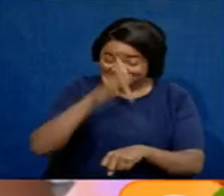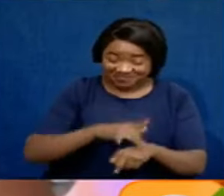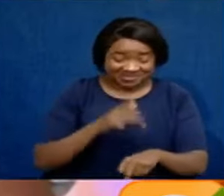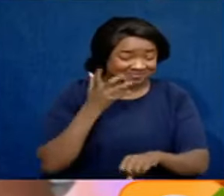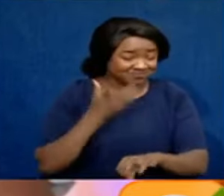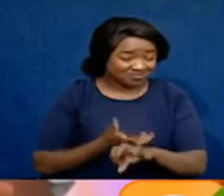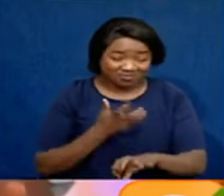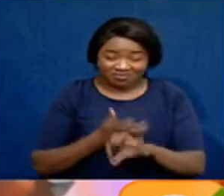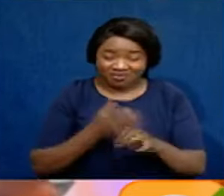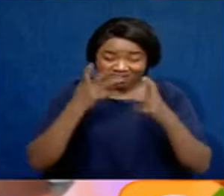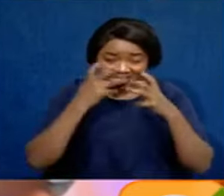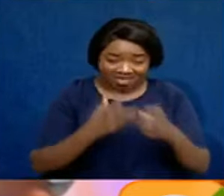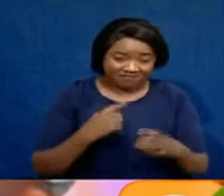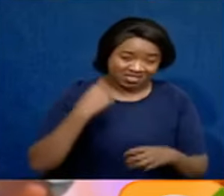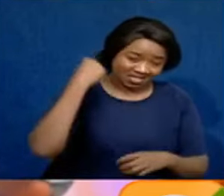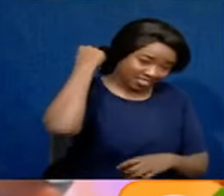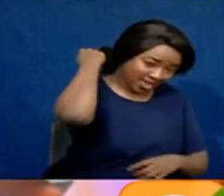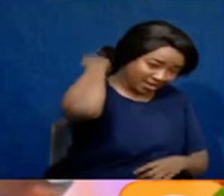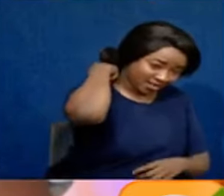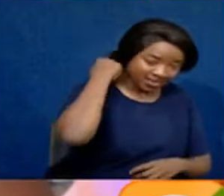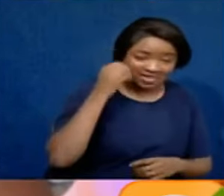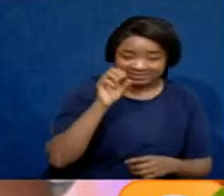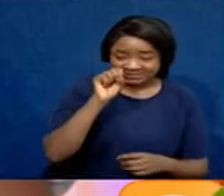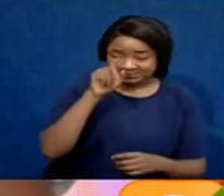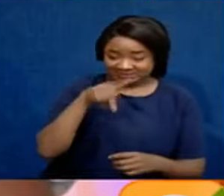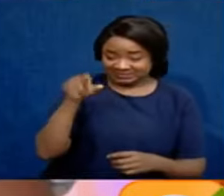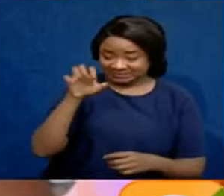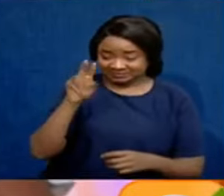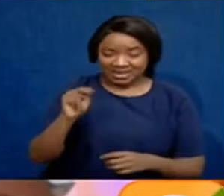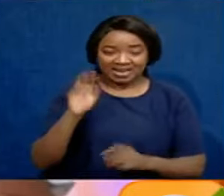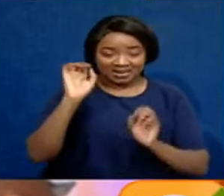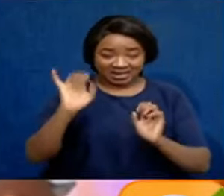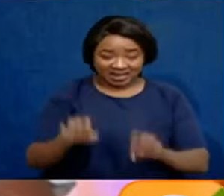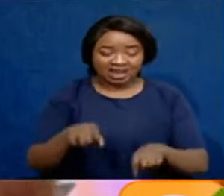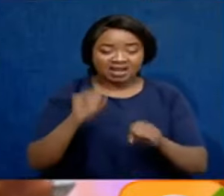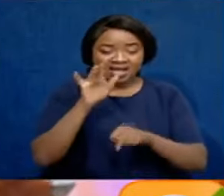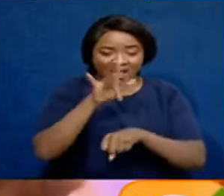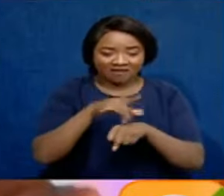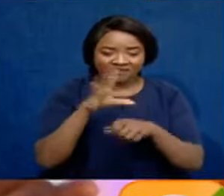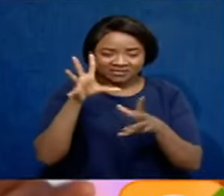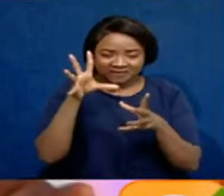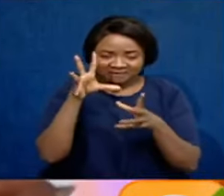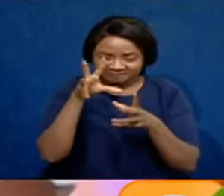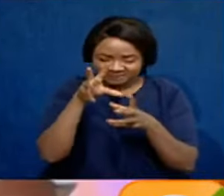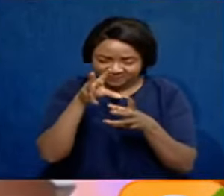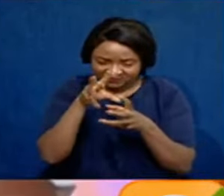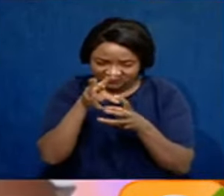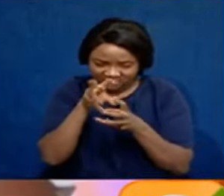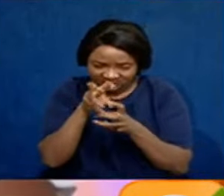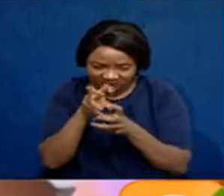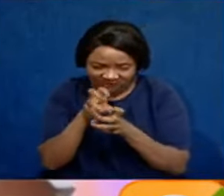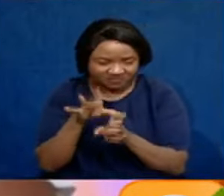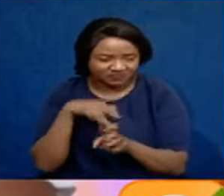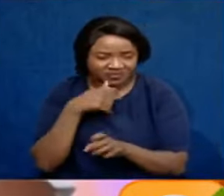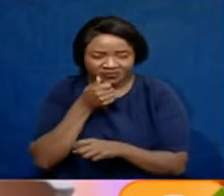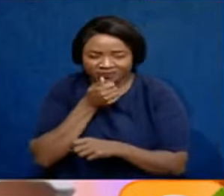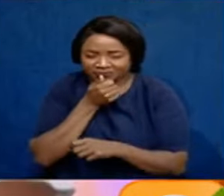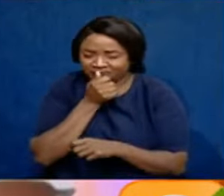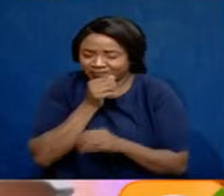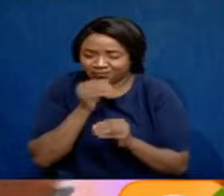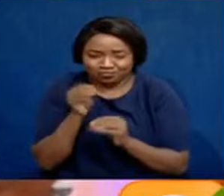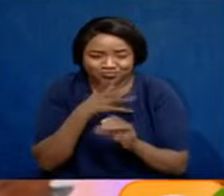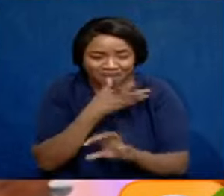with it, compress your spinal cord and make you paraplegic. Such is cancer. But the bottom line is, in its early stages,